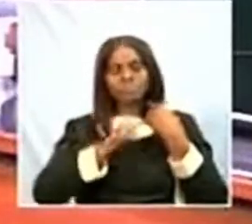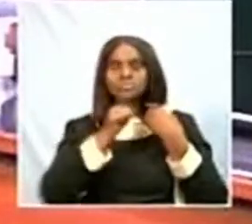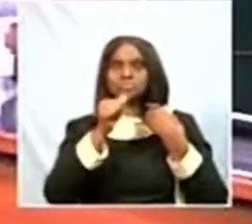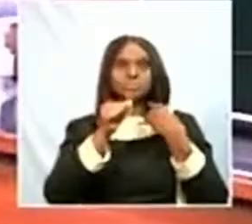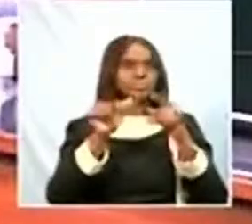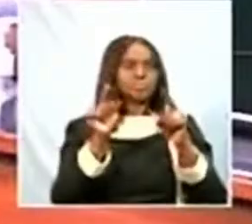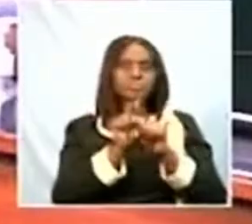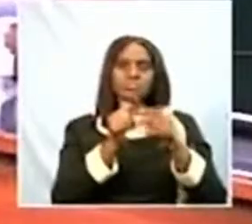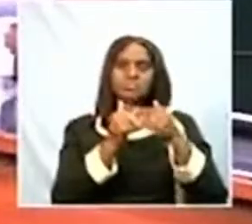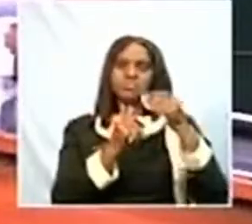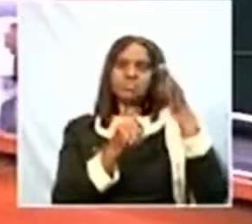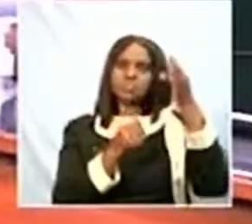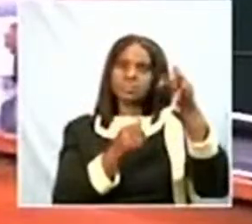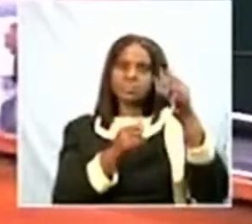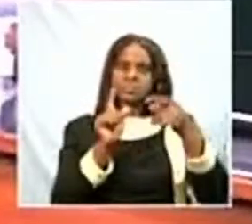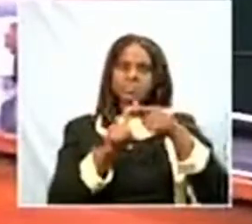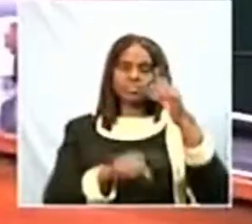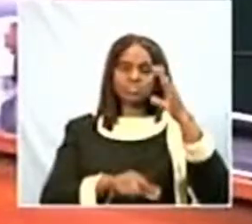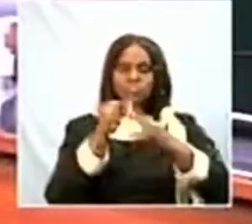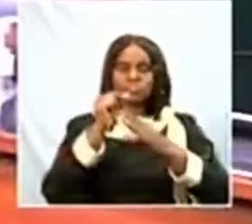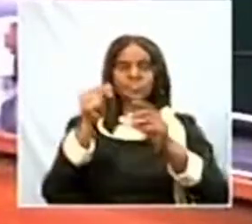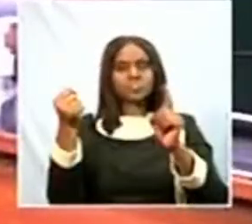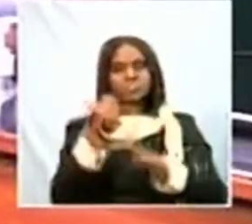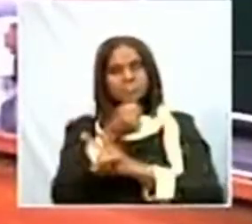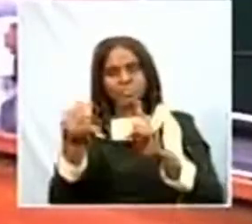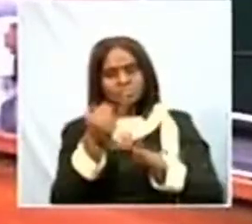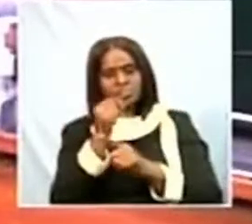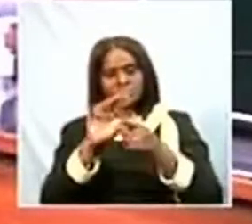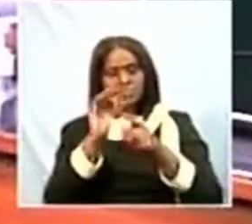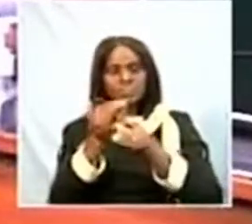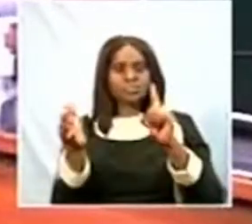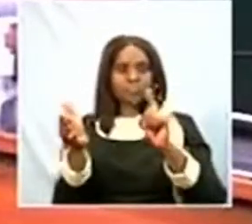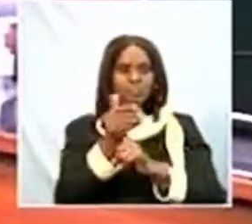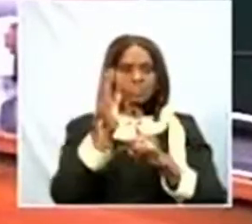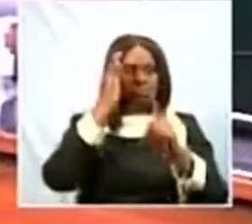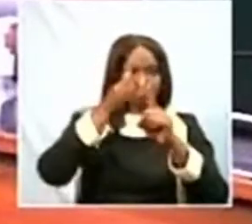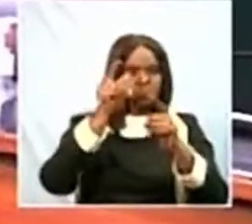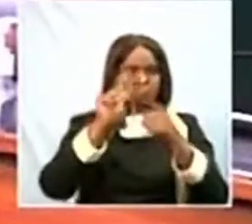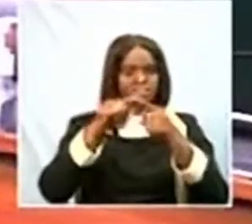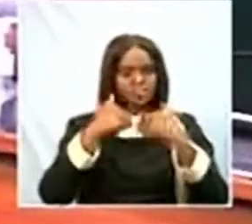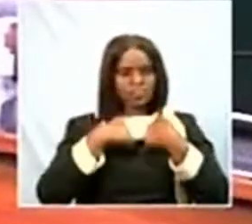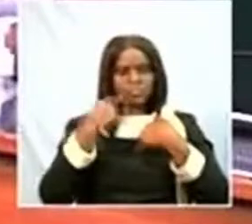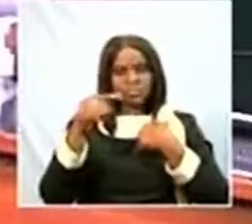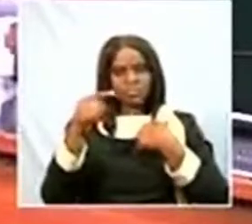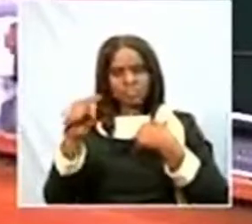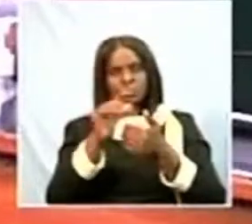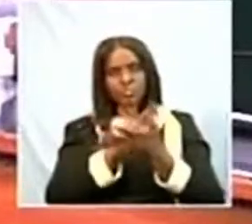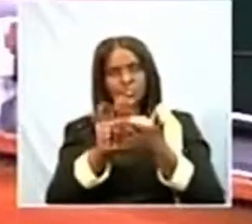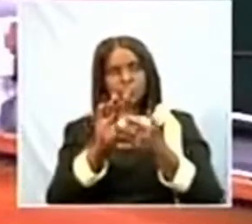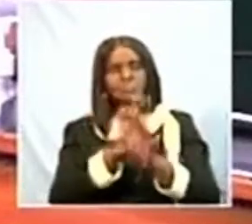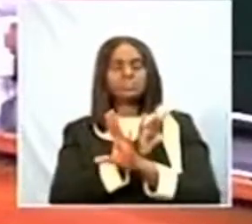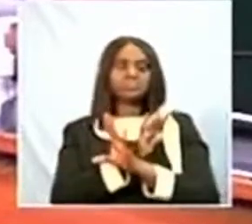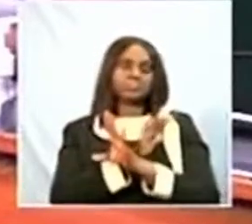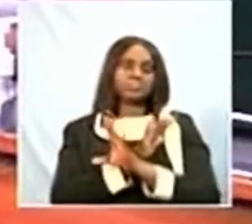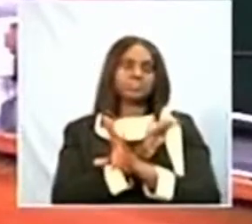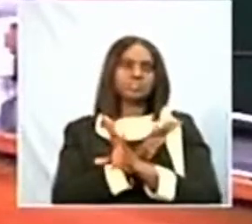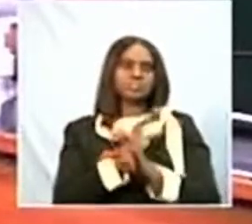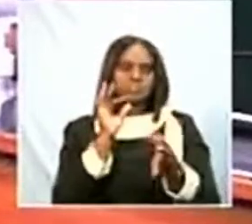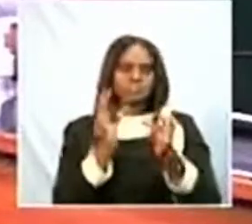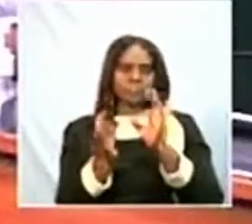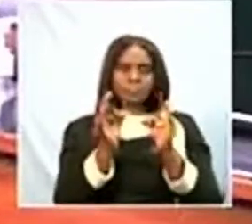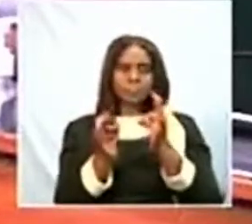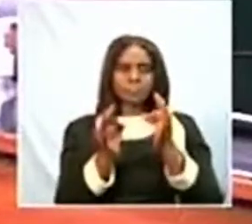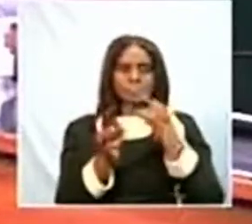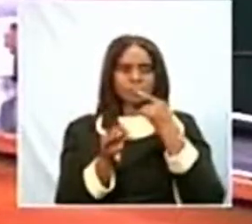any forward to finding our goal or to achieving our goal of having a greener, cleaner Zambia. If